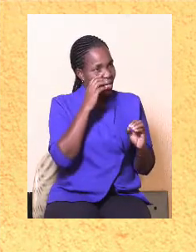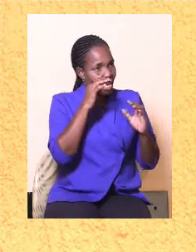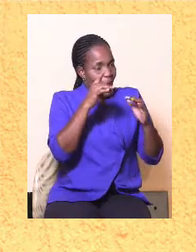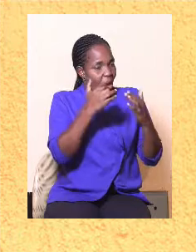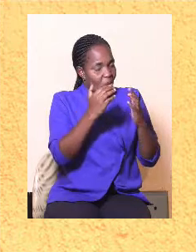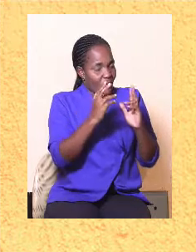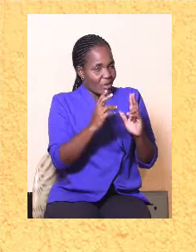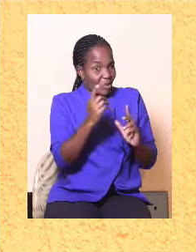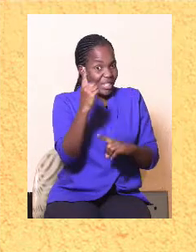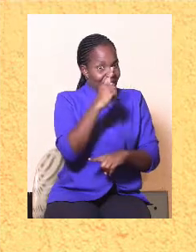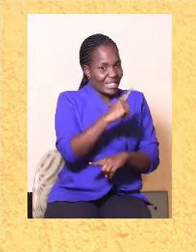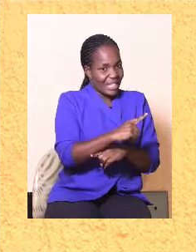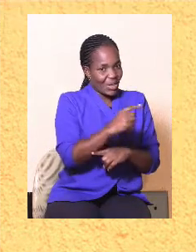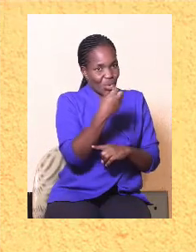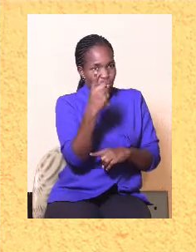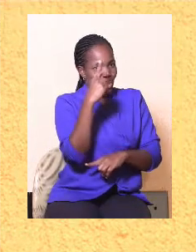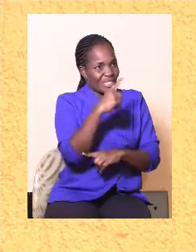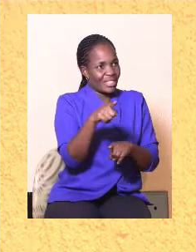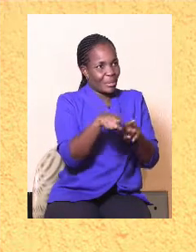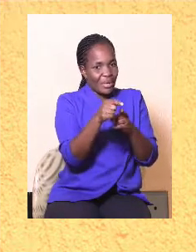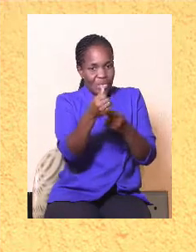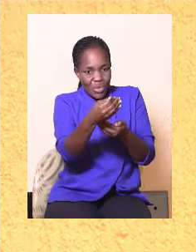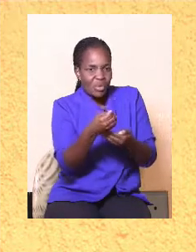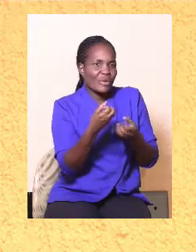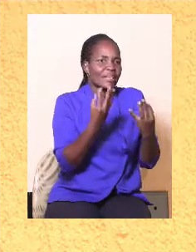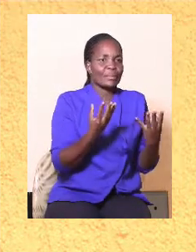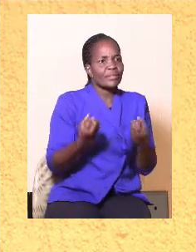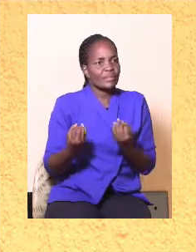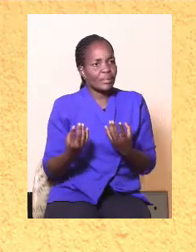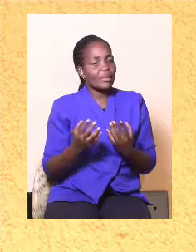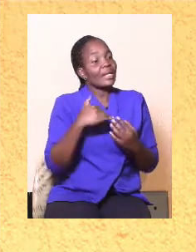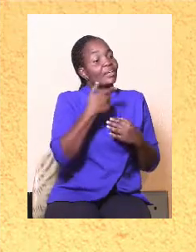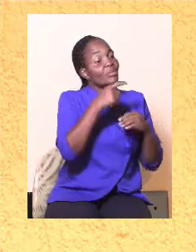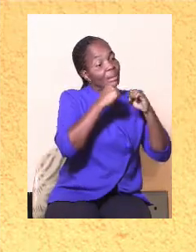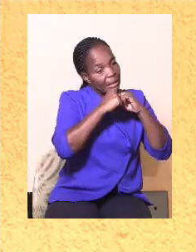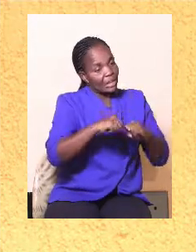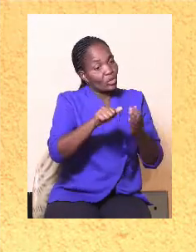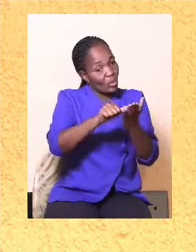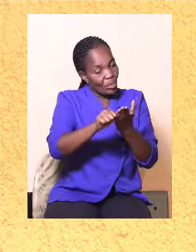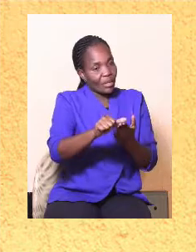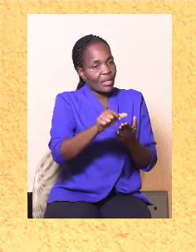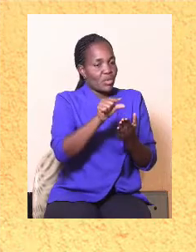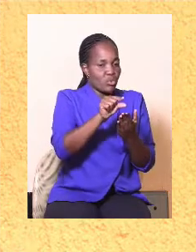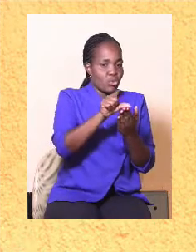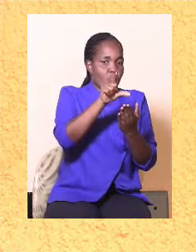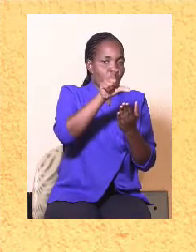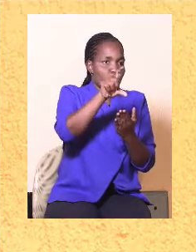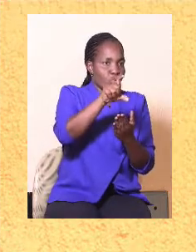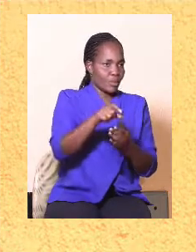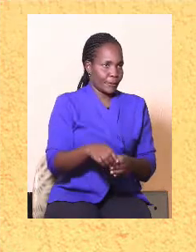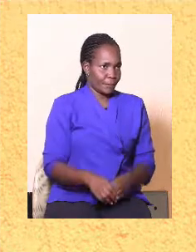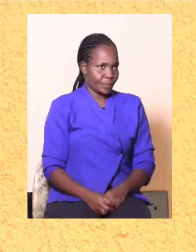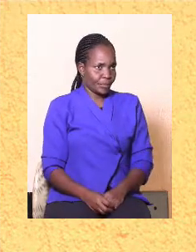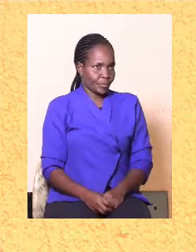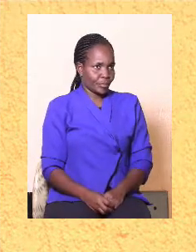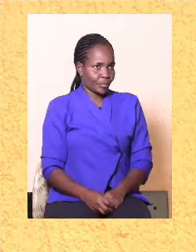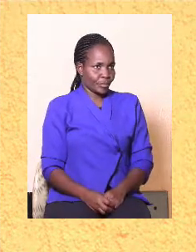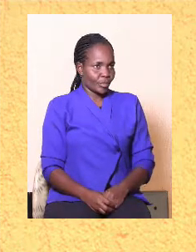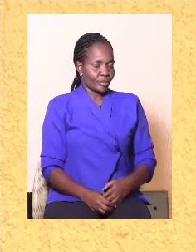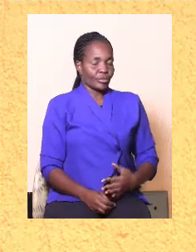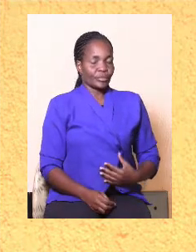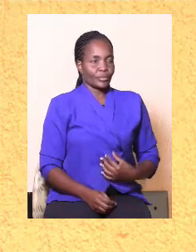month. Okay, second question. Then the second one is the inflationary pressure which is going to come from this income grant. I'm sure you do know